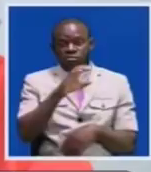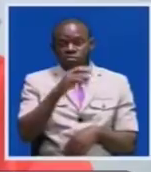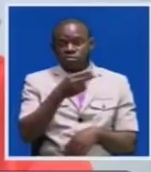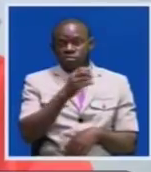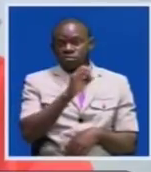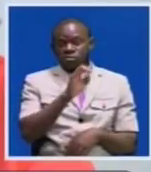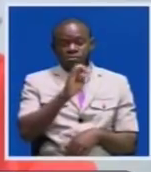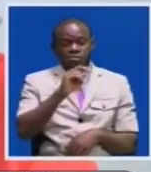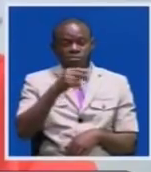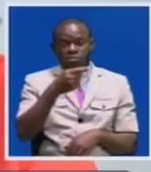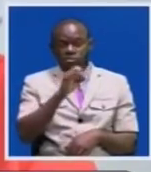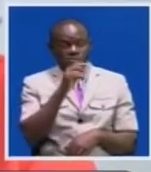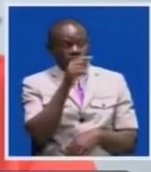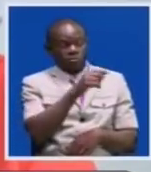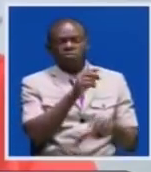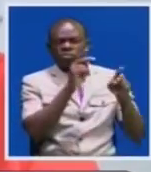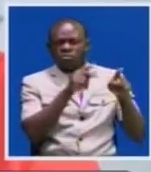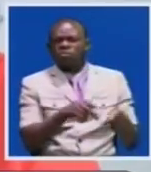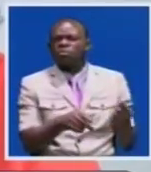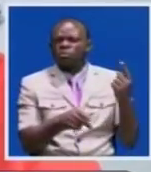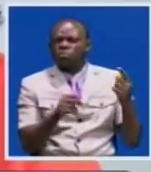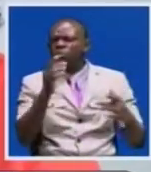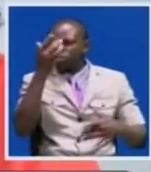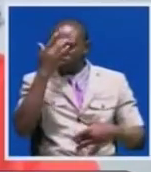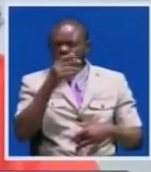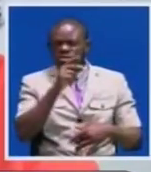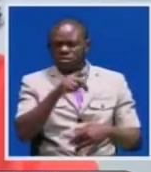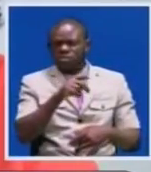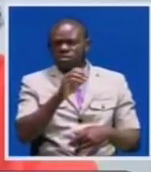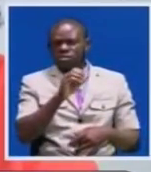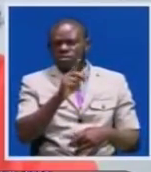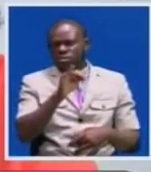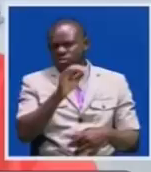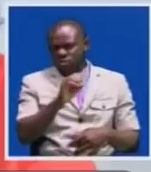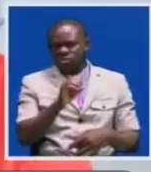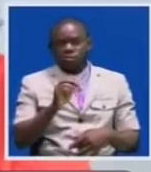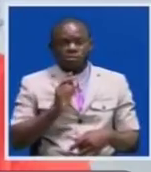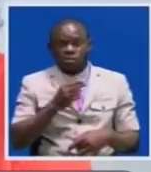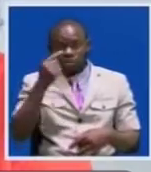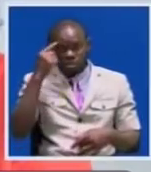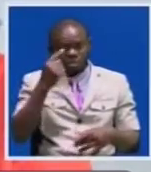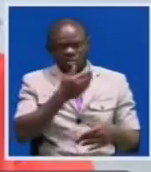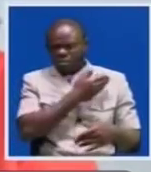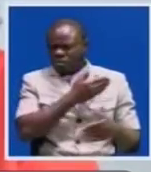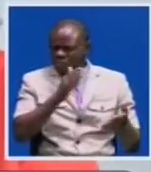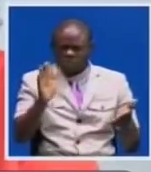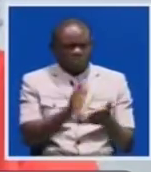of polio, and an immediate reaction has been taken over by the